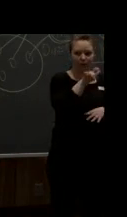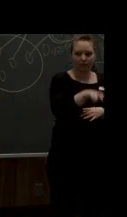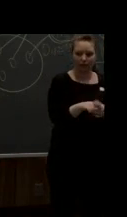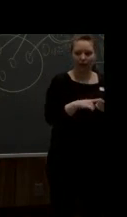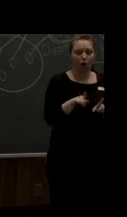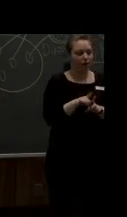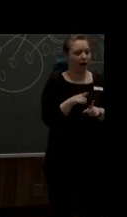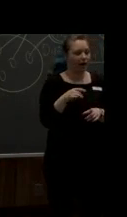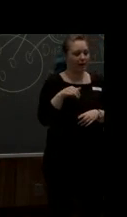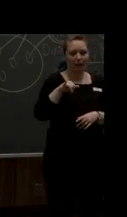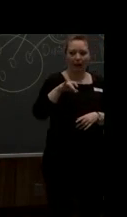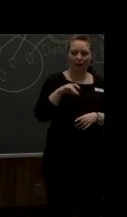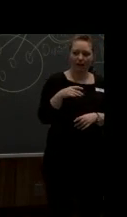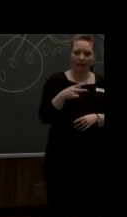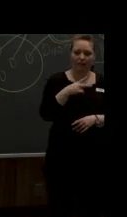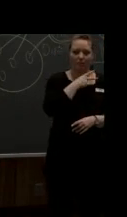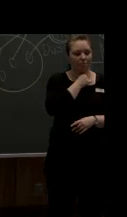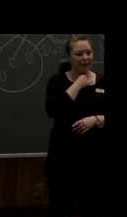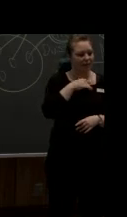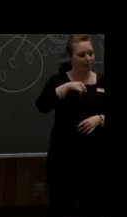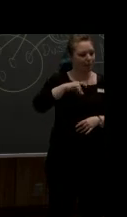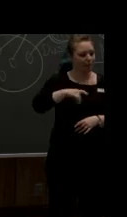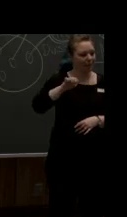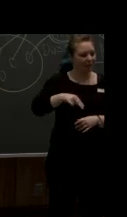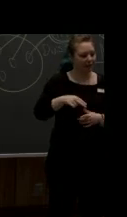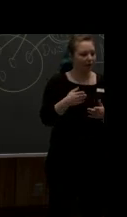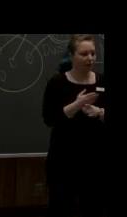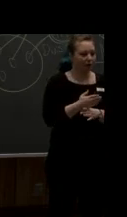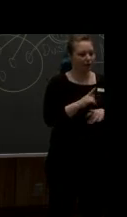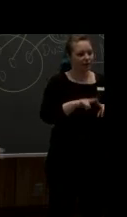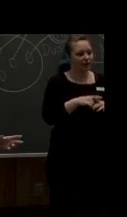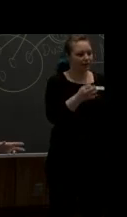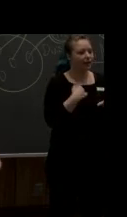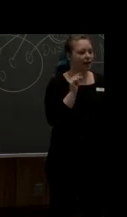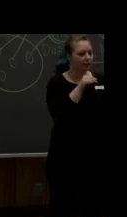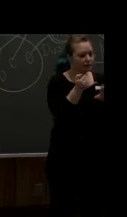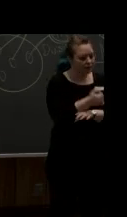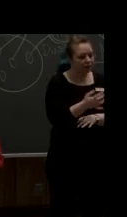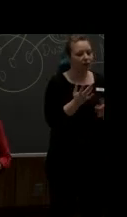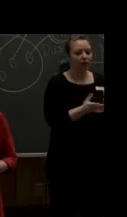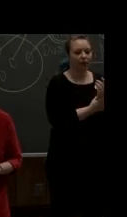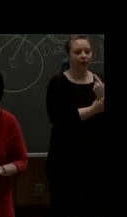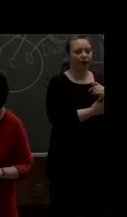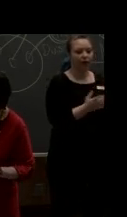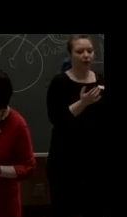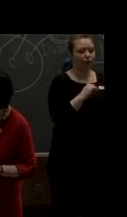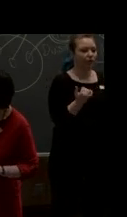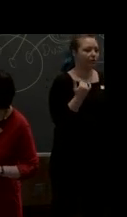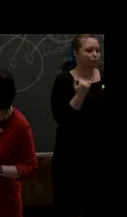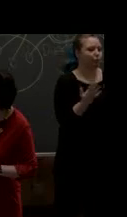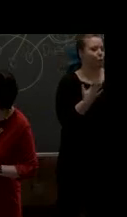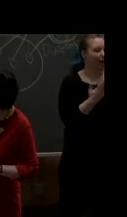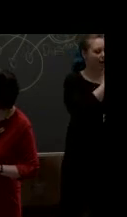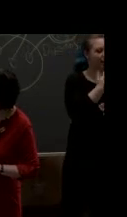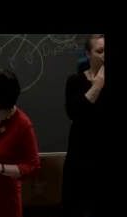induction. I have my I Love IT from one of our campaigns, where we appreciate the support